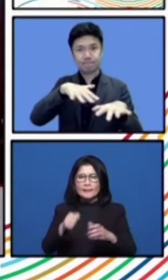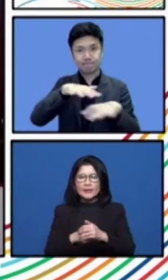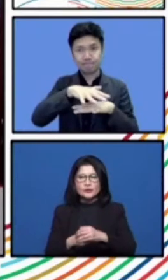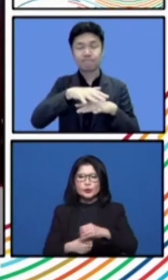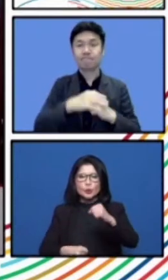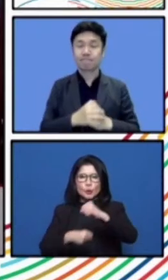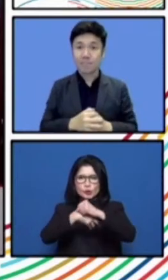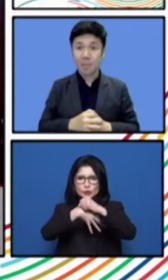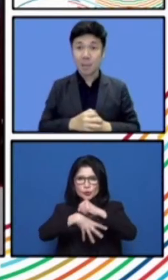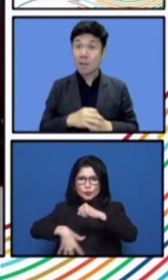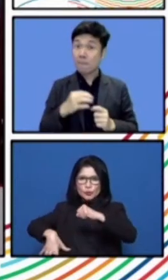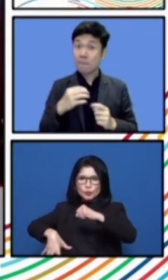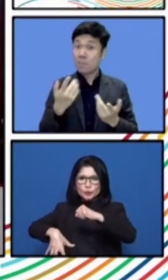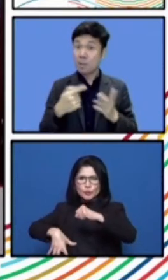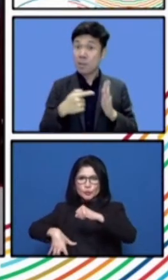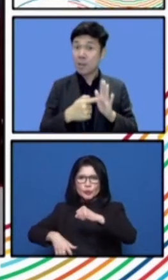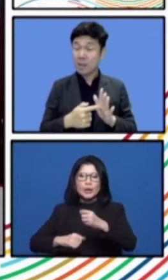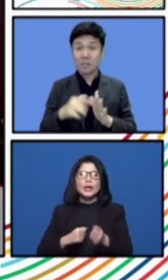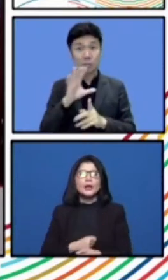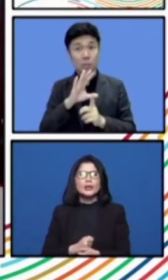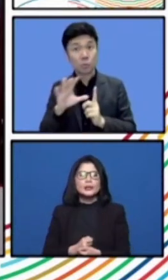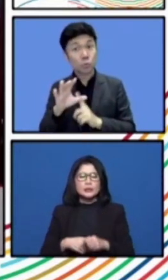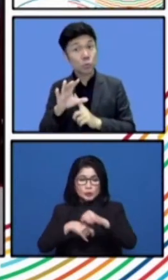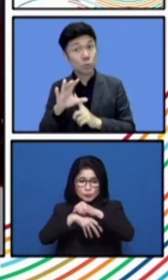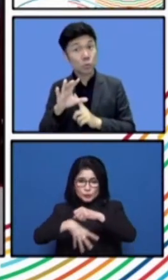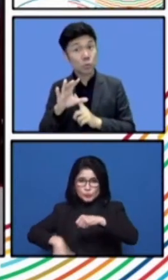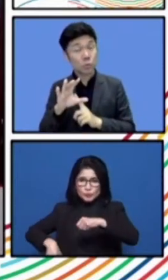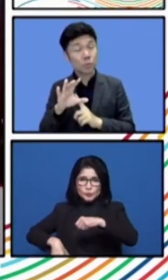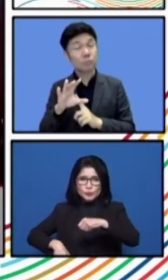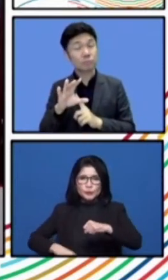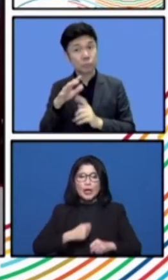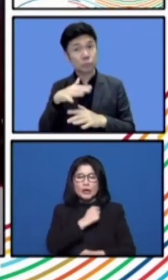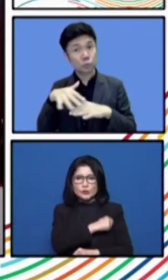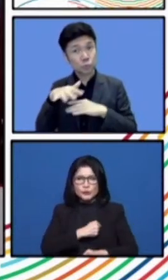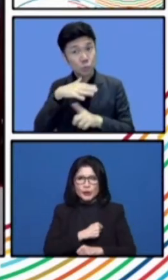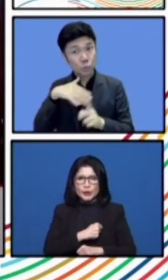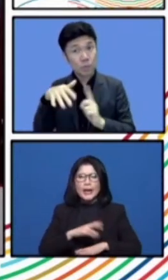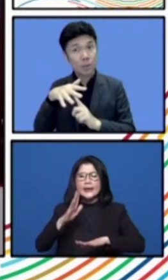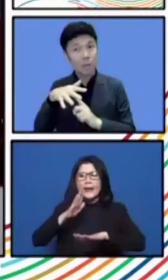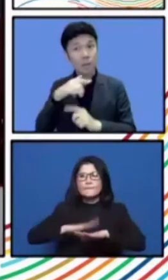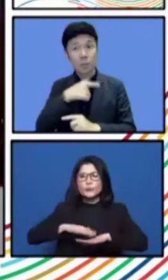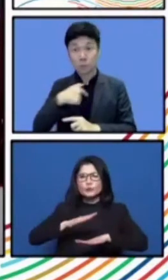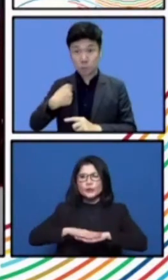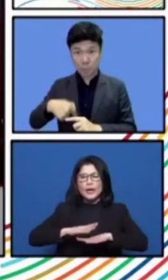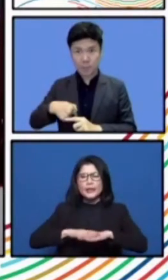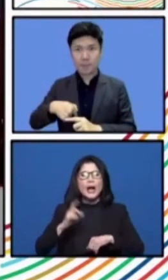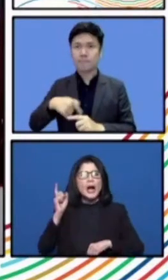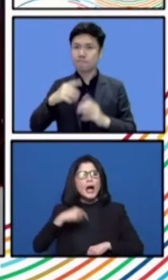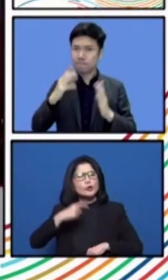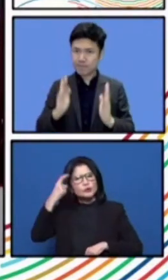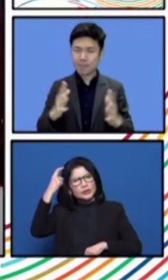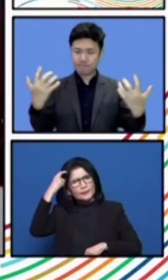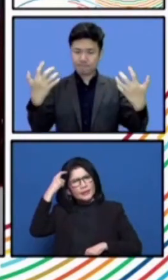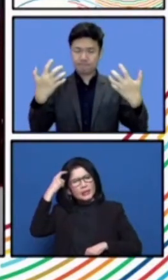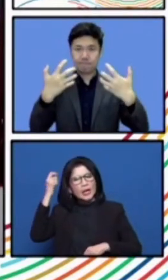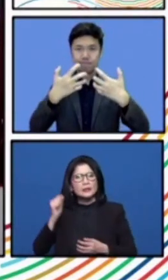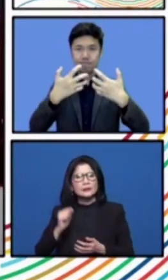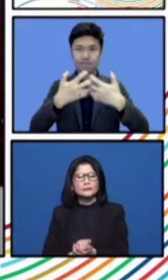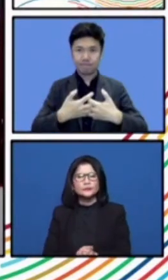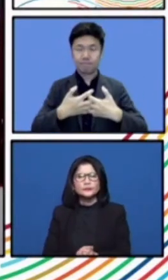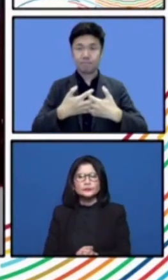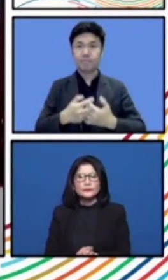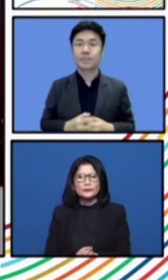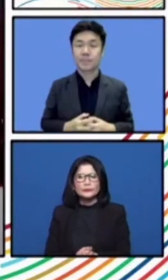and the cultural factors shall be taken into consideration uh we cannot